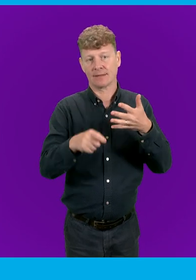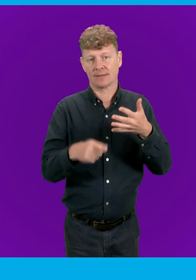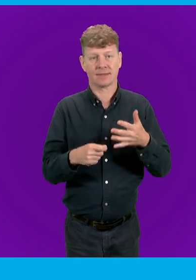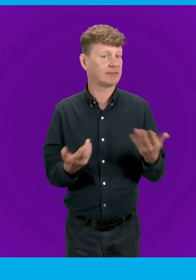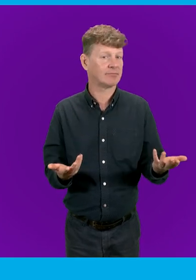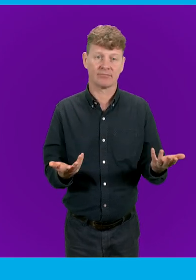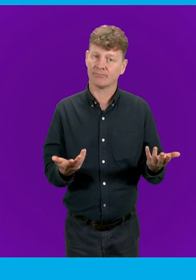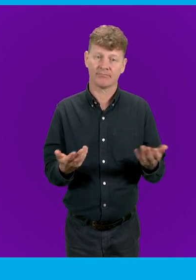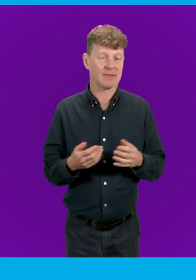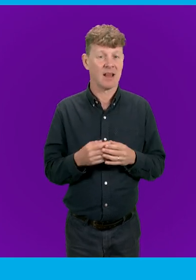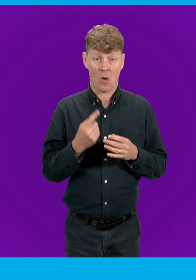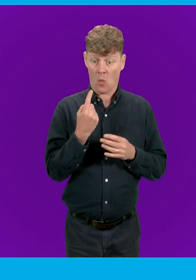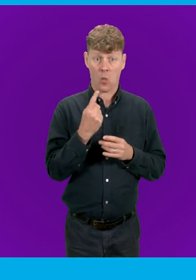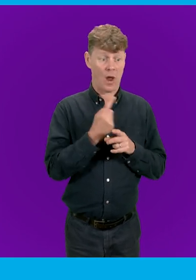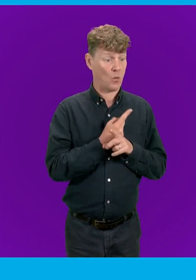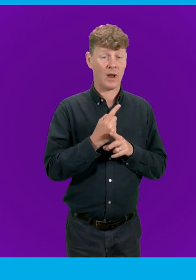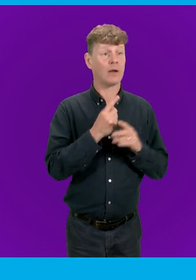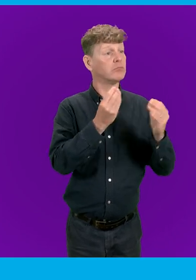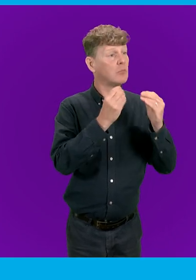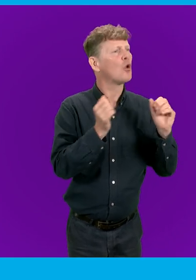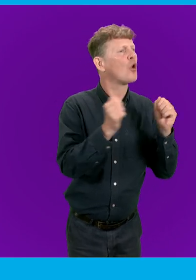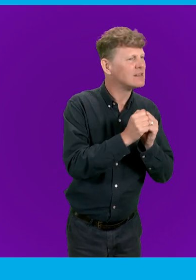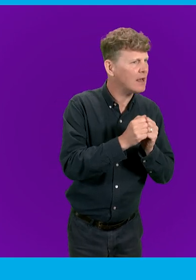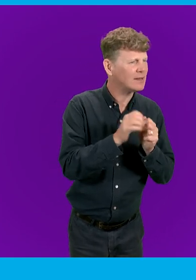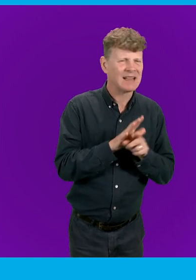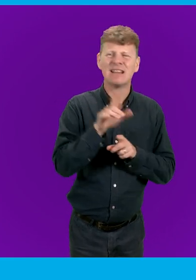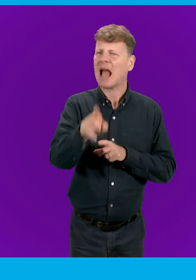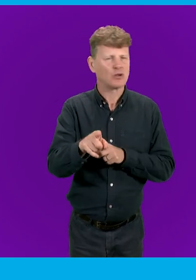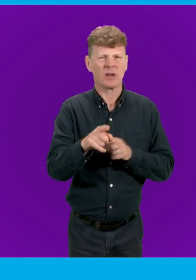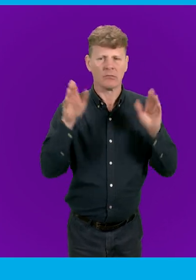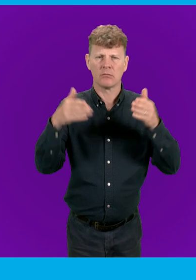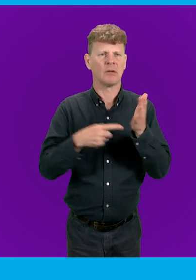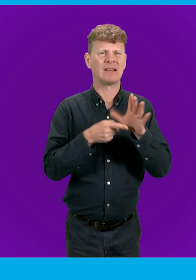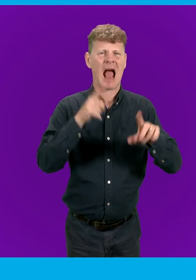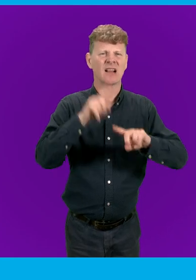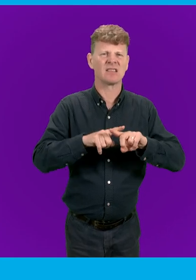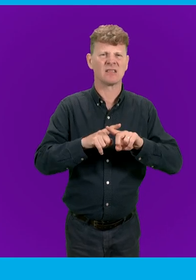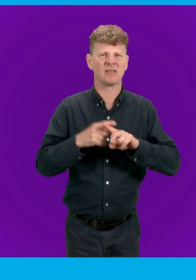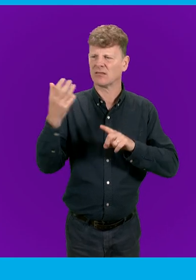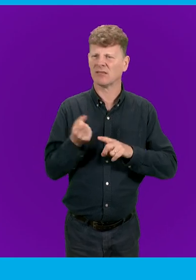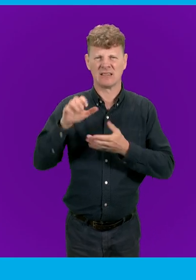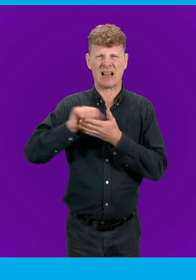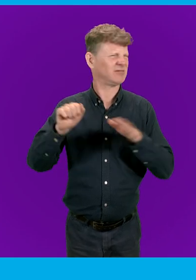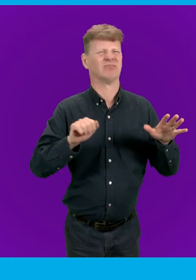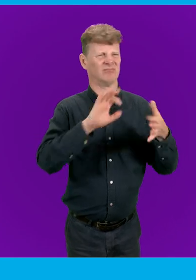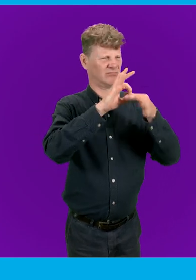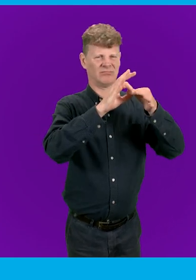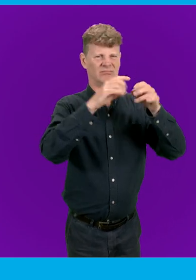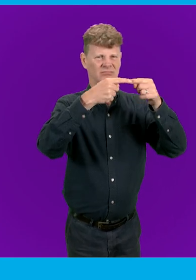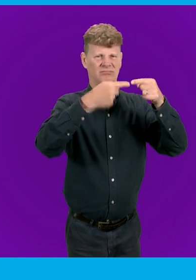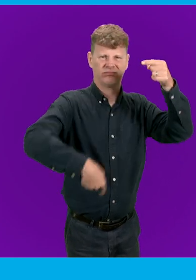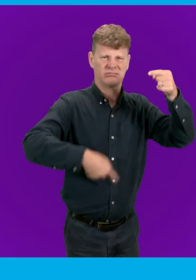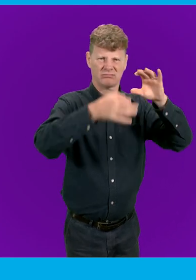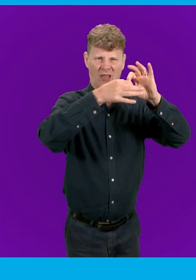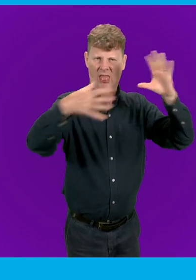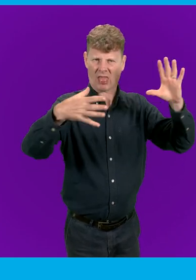be doing something about consent, and then the next week we were doing stuff about taxes, and it was like where was the flow? Where did that